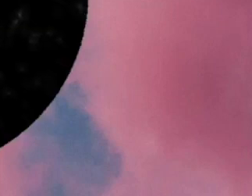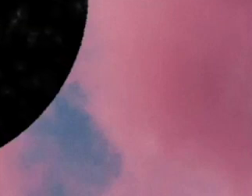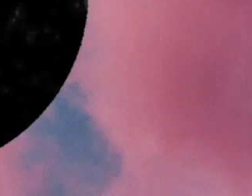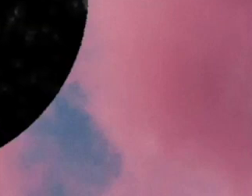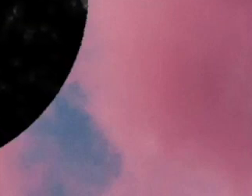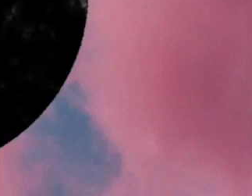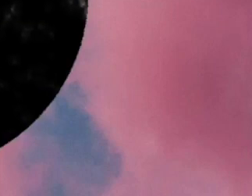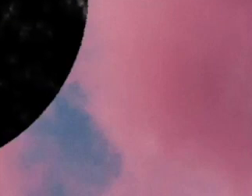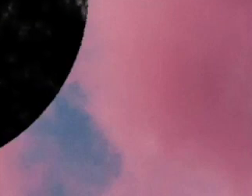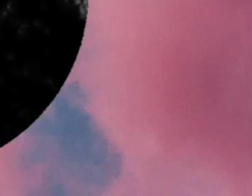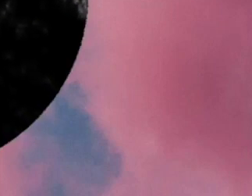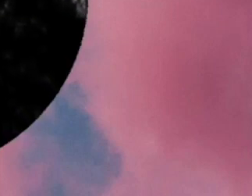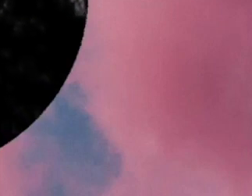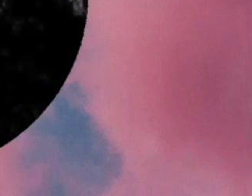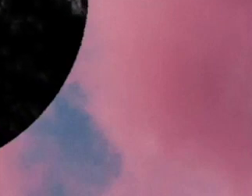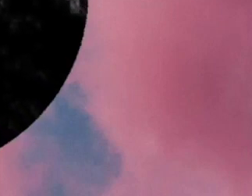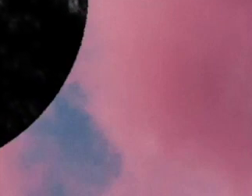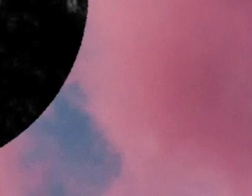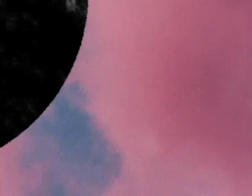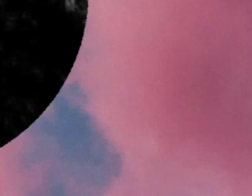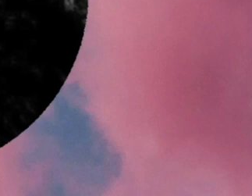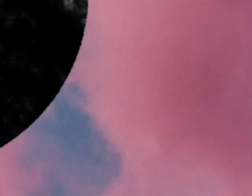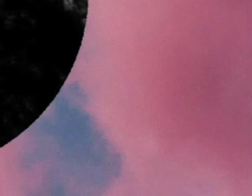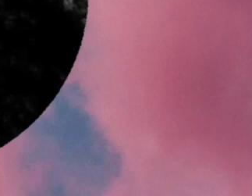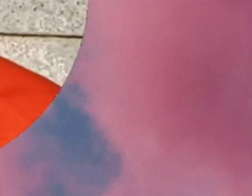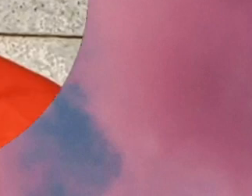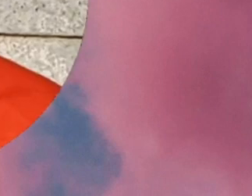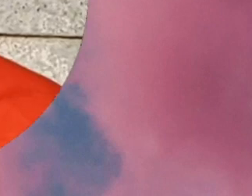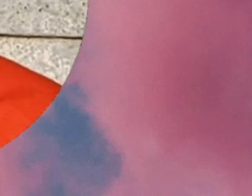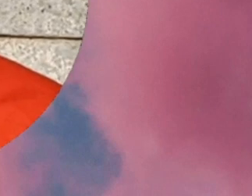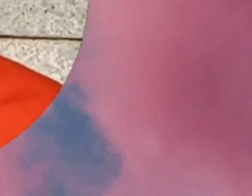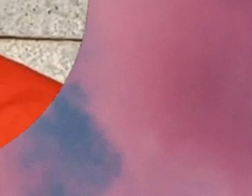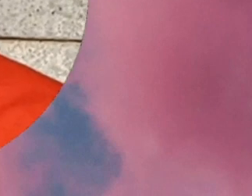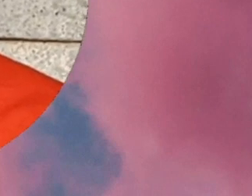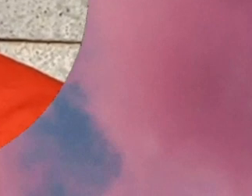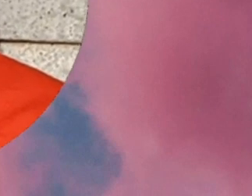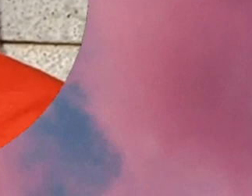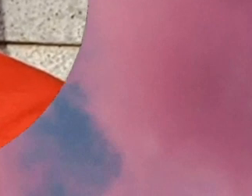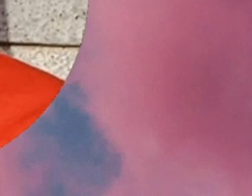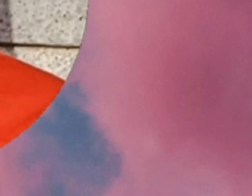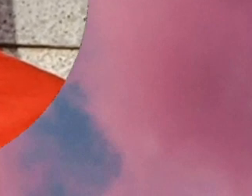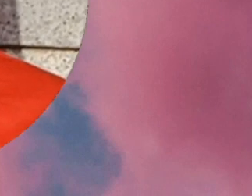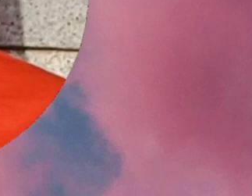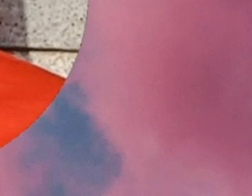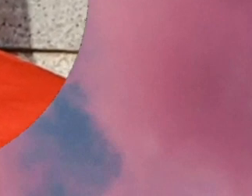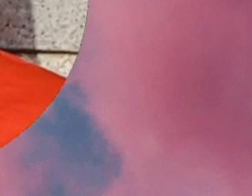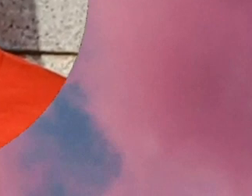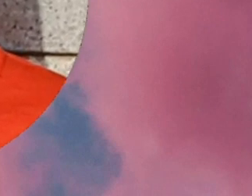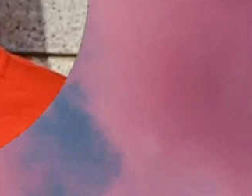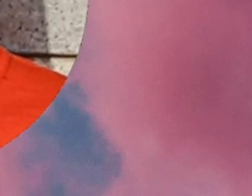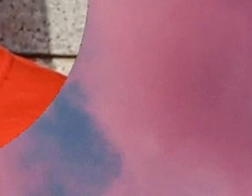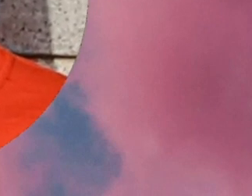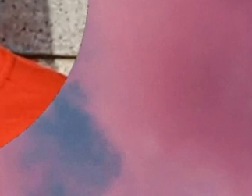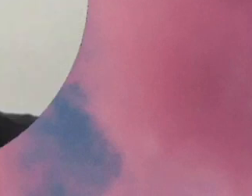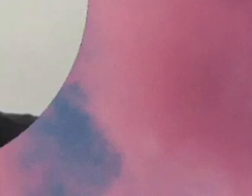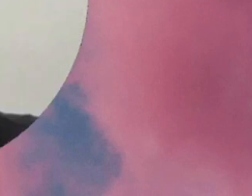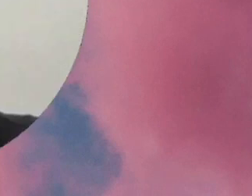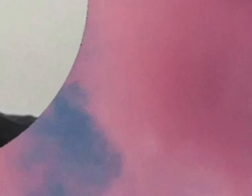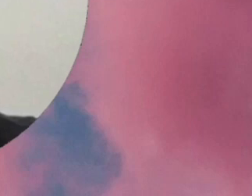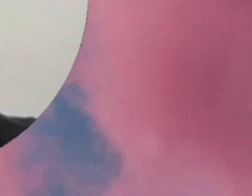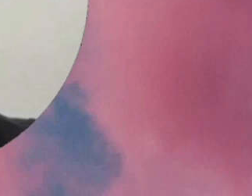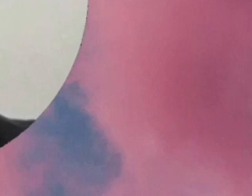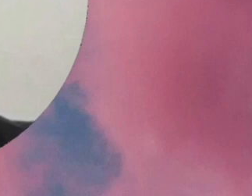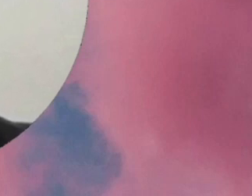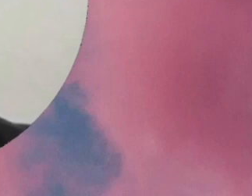centripetal forces. I apologize to gravity, I simply avoided, I only didn't listen cause I'd never been in an orbit, like. It's just